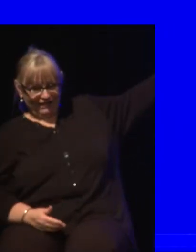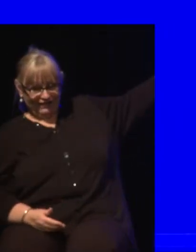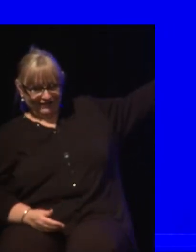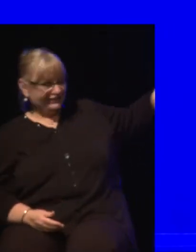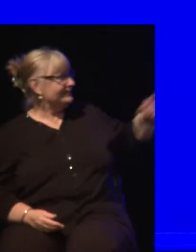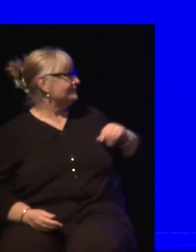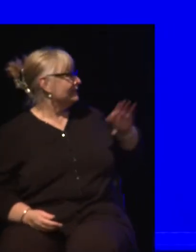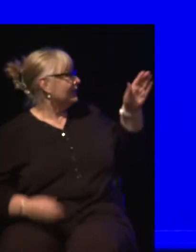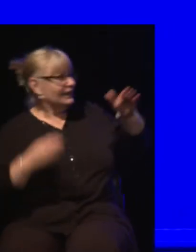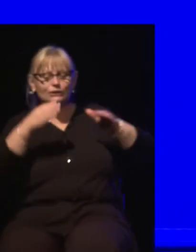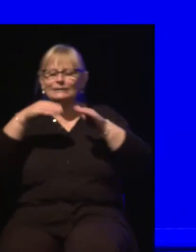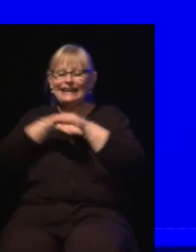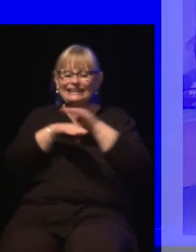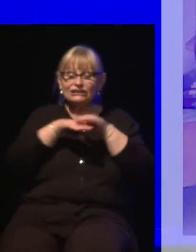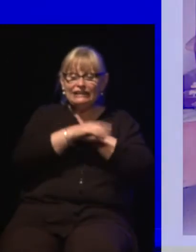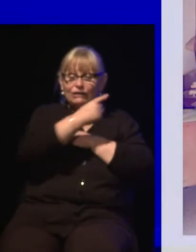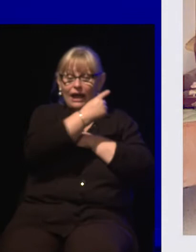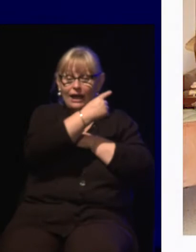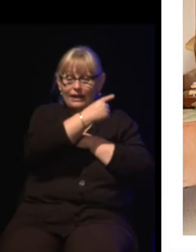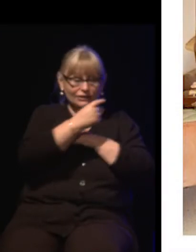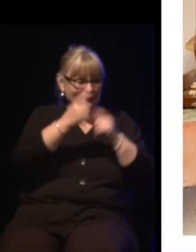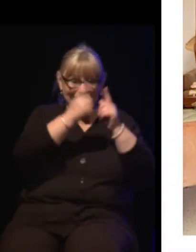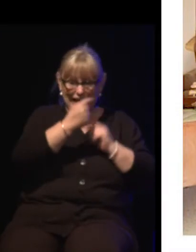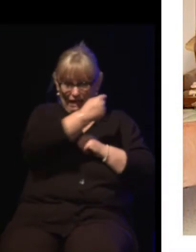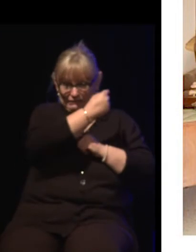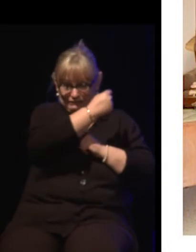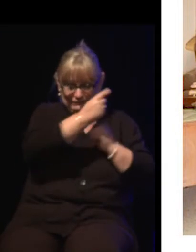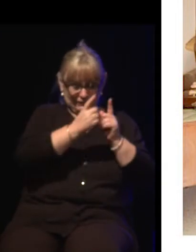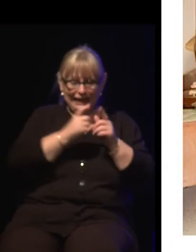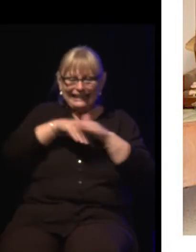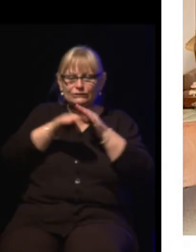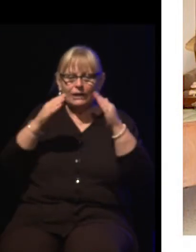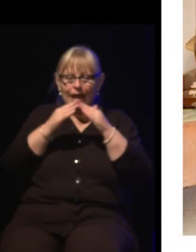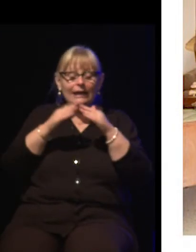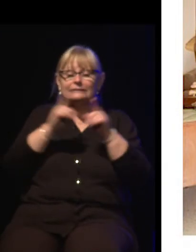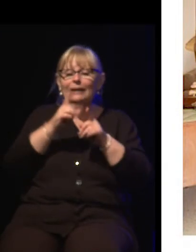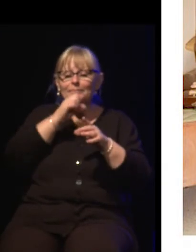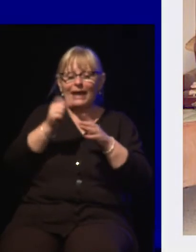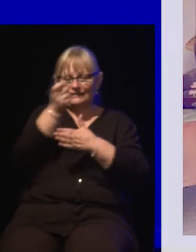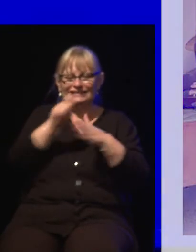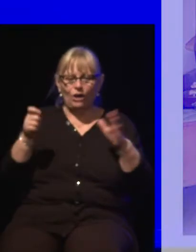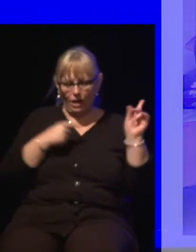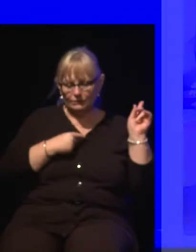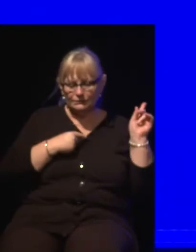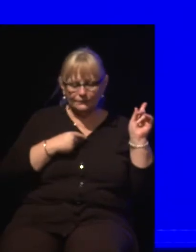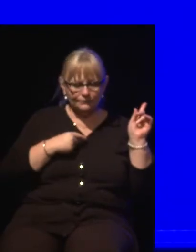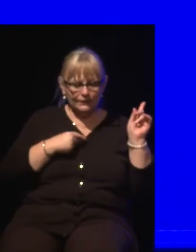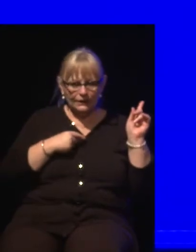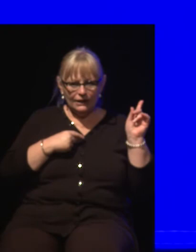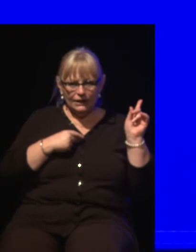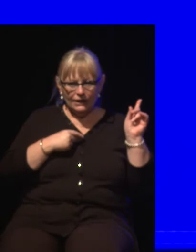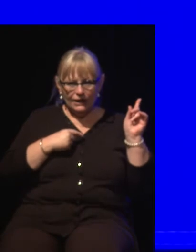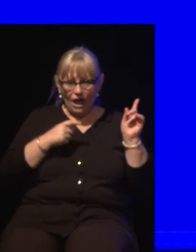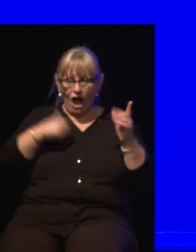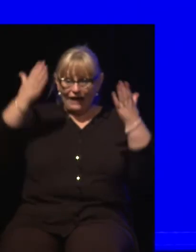This is the interior of a house just next door, just down the street from the one that I just showed you. Same architect designed this one. I've